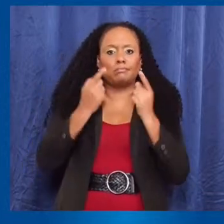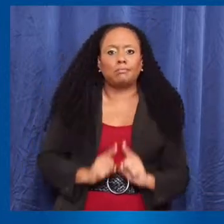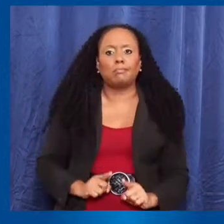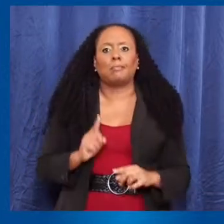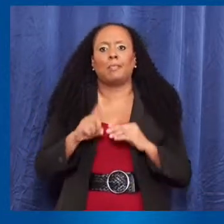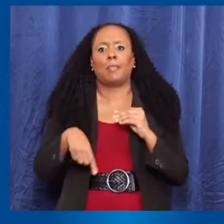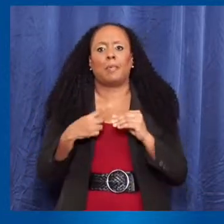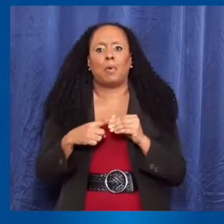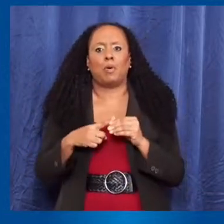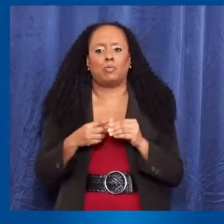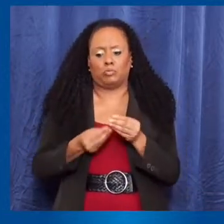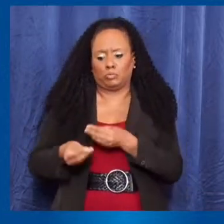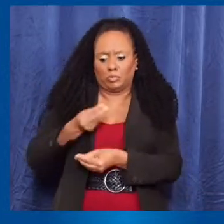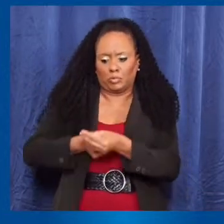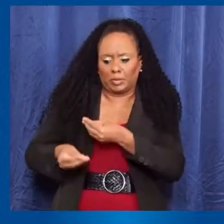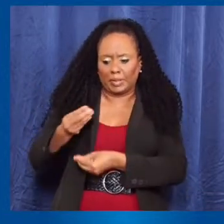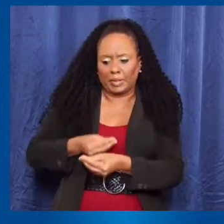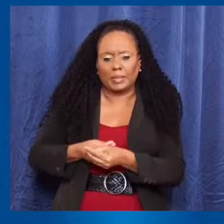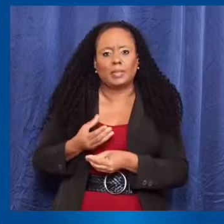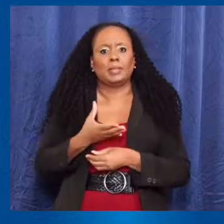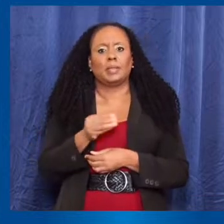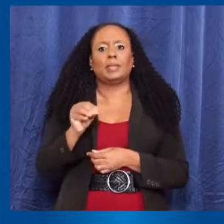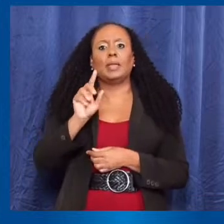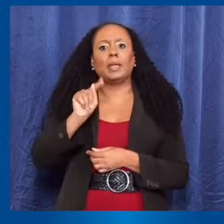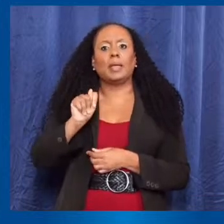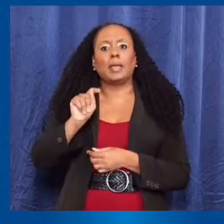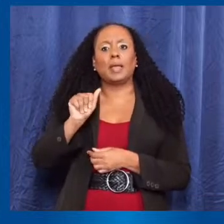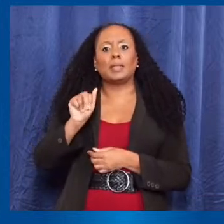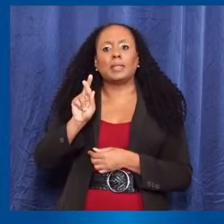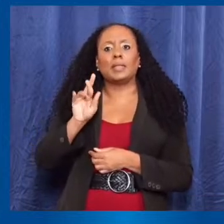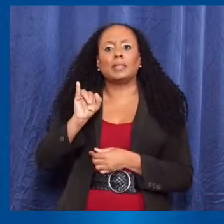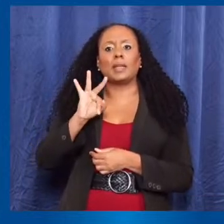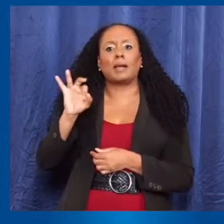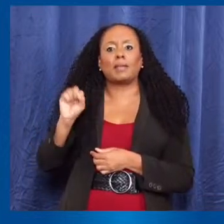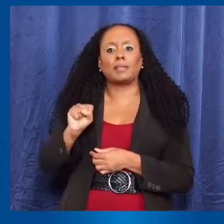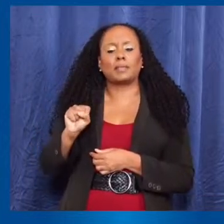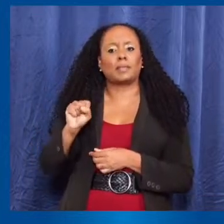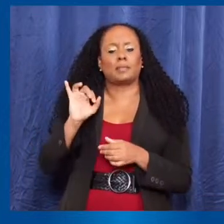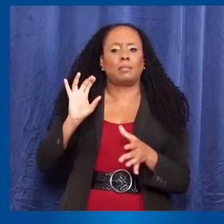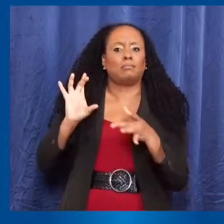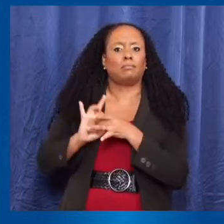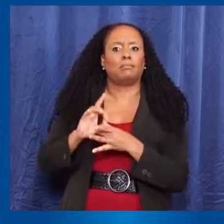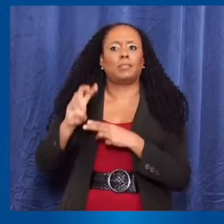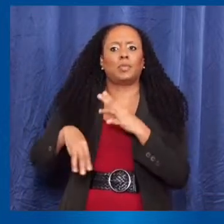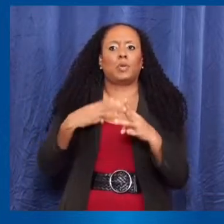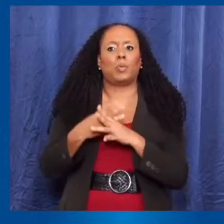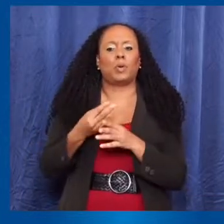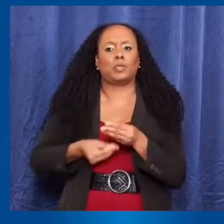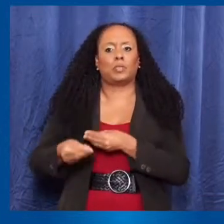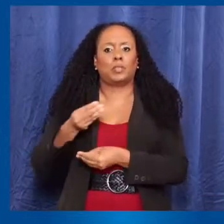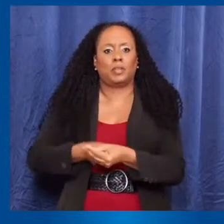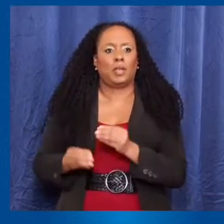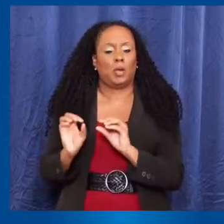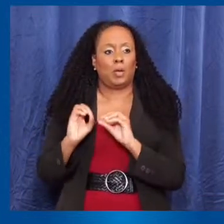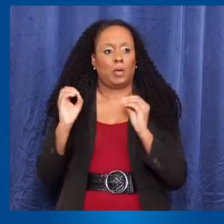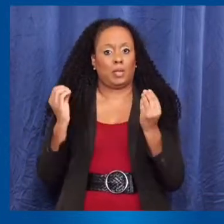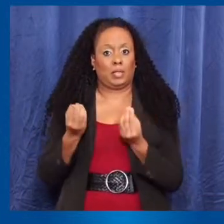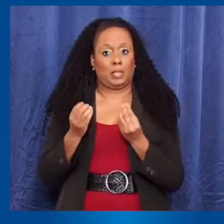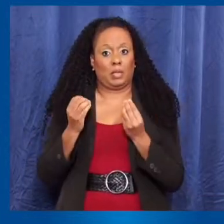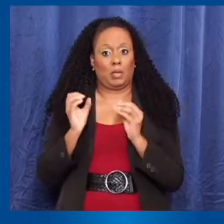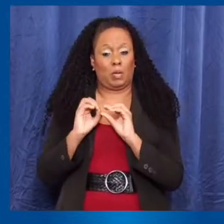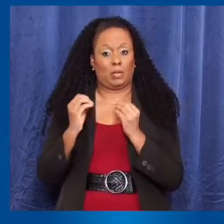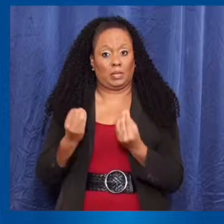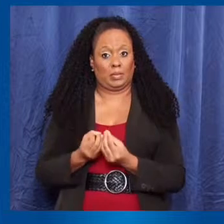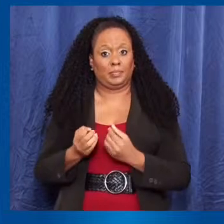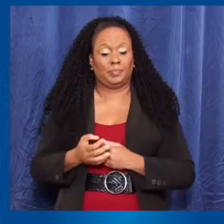Tariffs with the GATS, which has subsequently morphed into the World Trade Organization. The fact that the GATS moved into the World